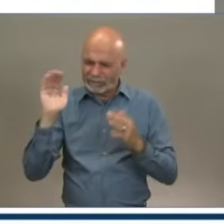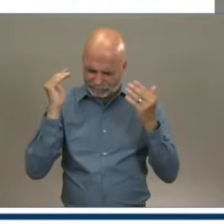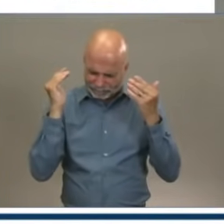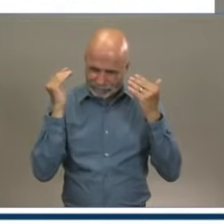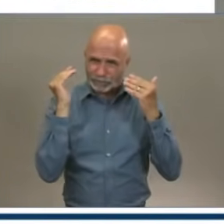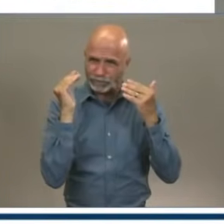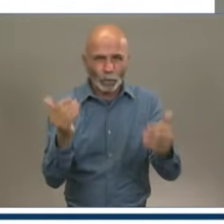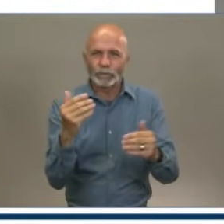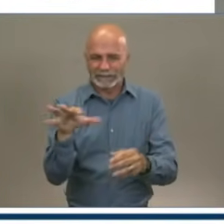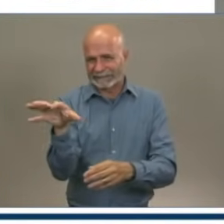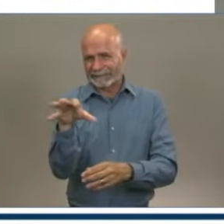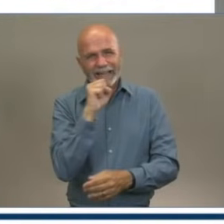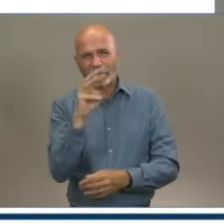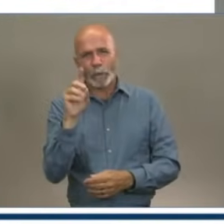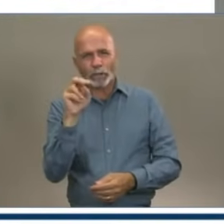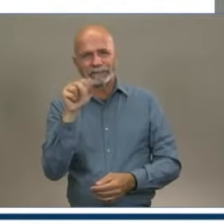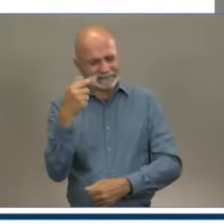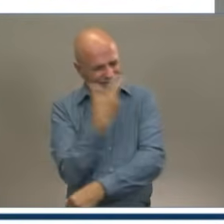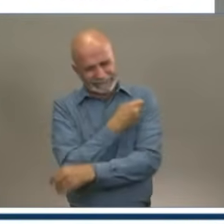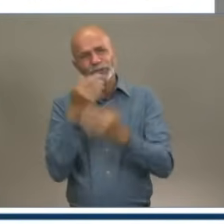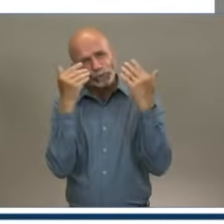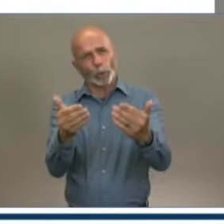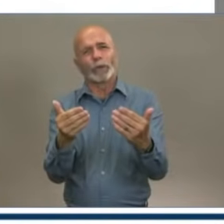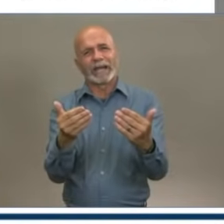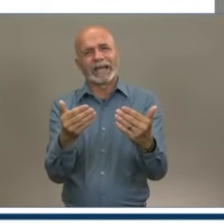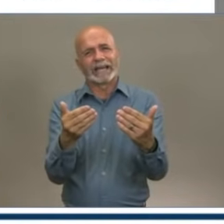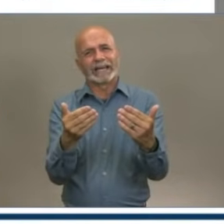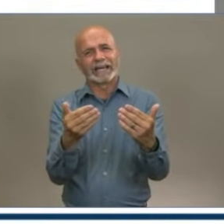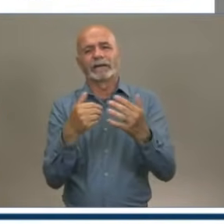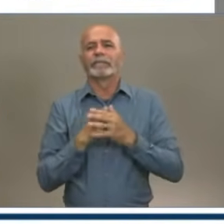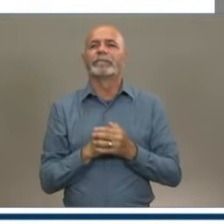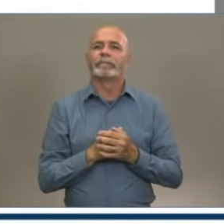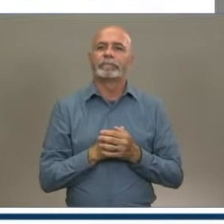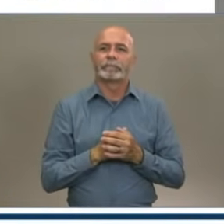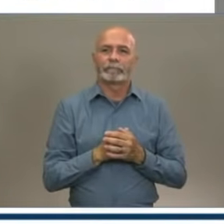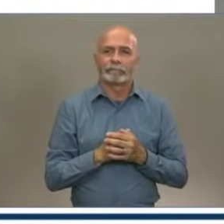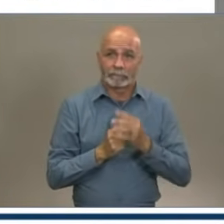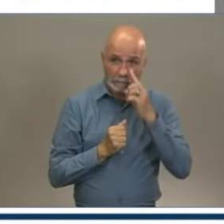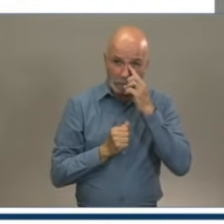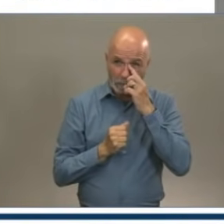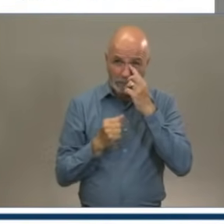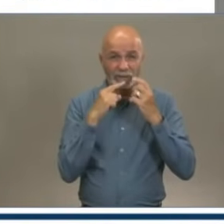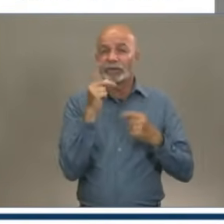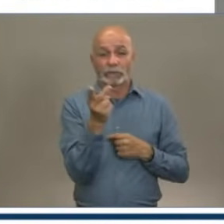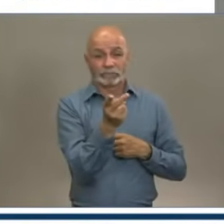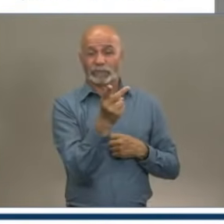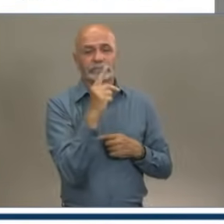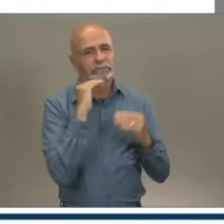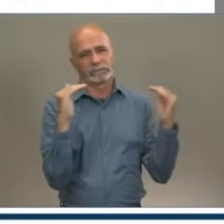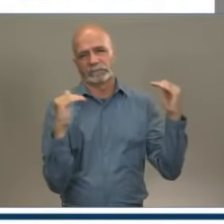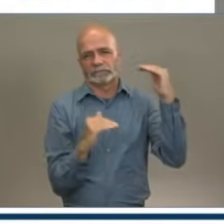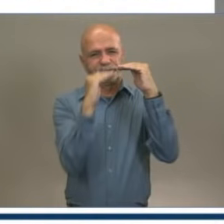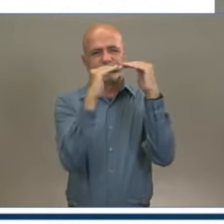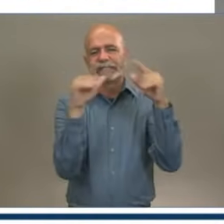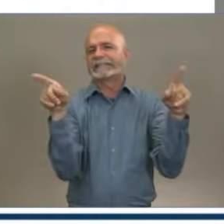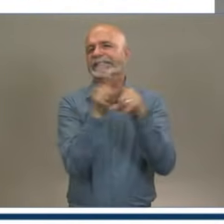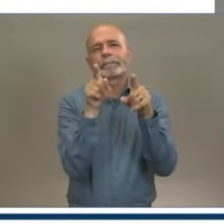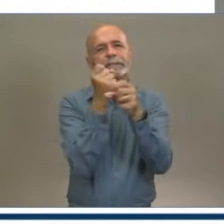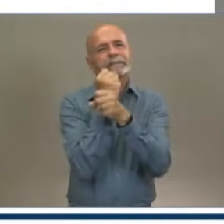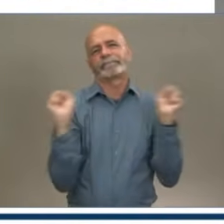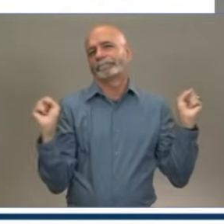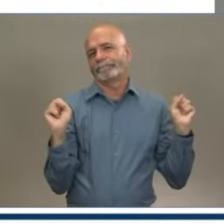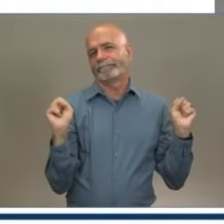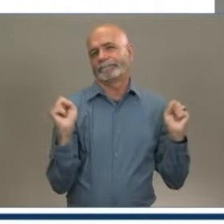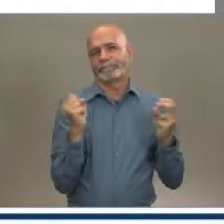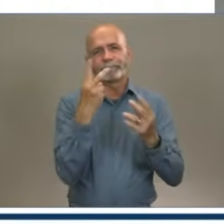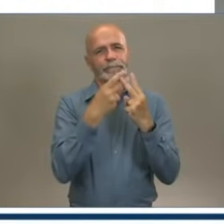for get whatever vaccine you can get as quickly as you can. The 2 vaccines are equivalent, and they're safe and effective, and there's no reason